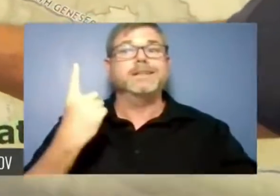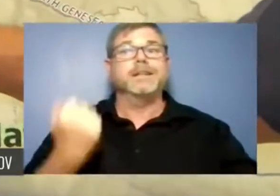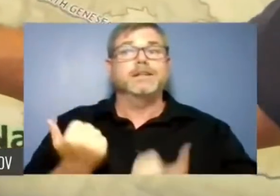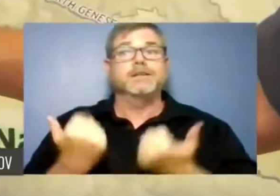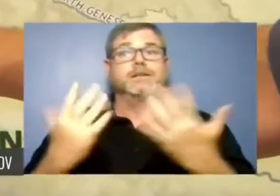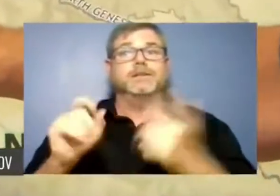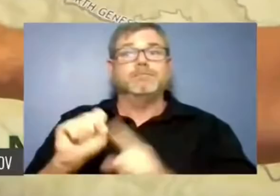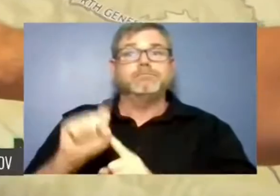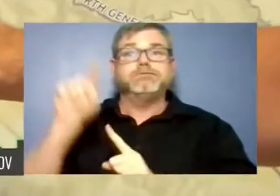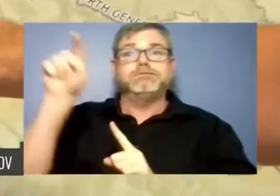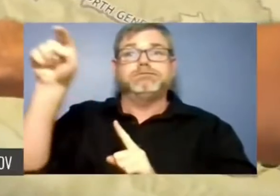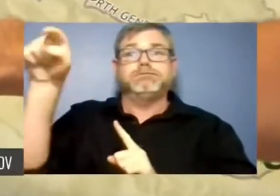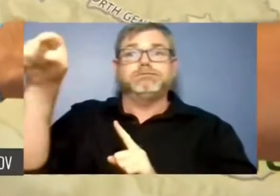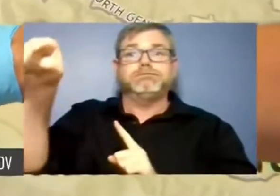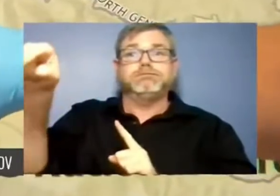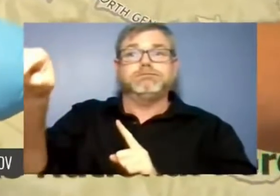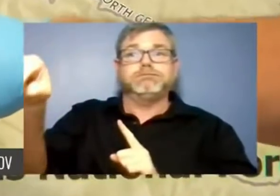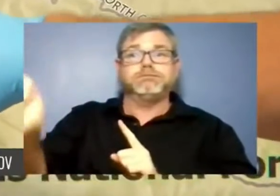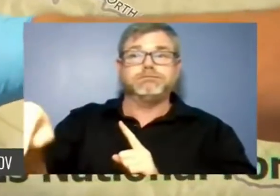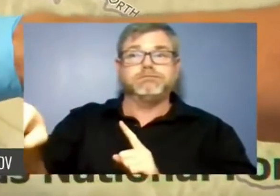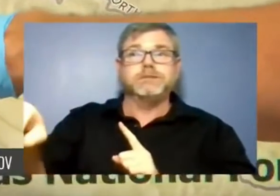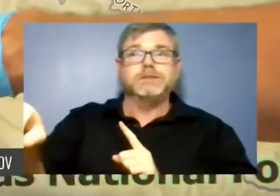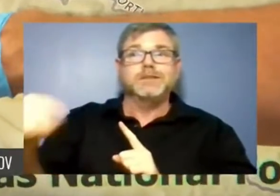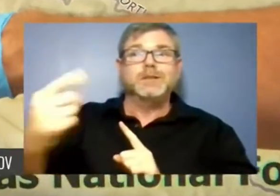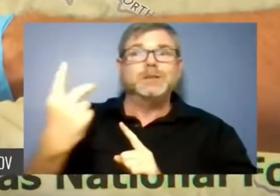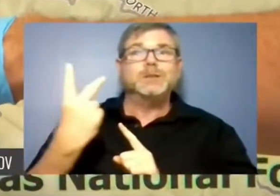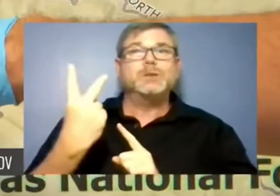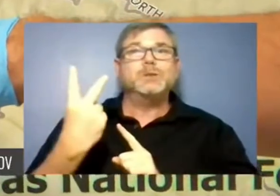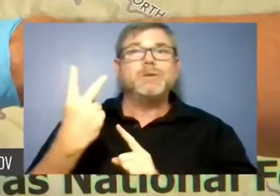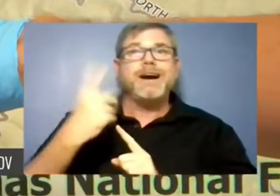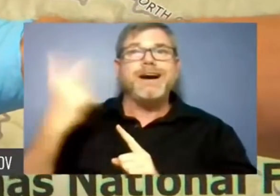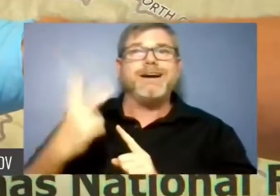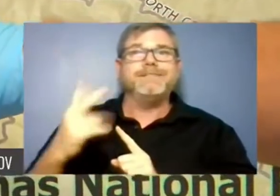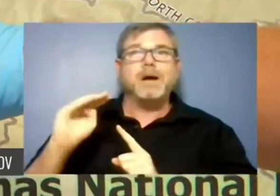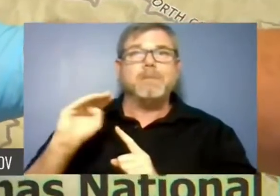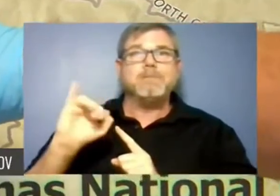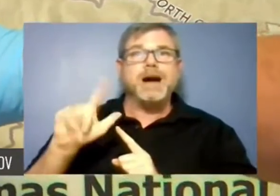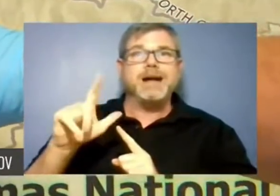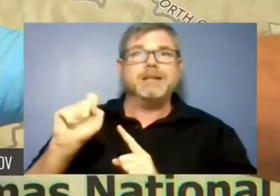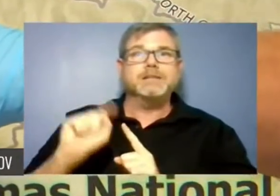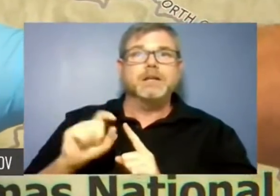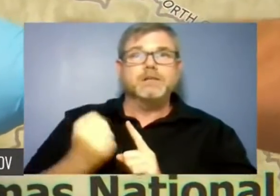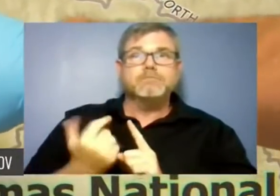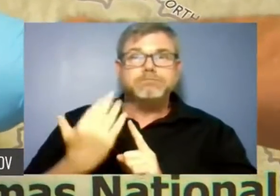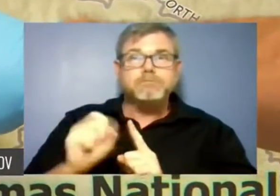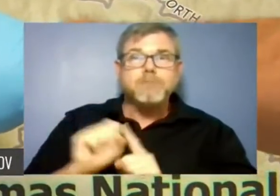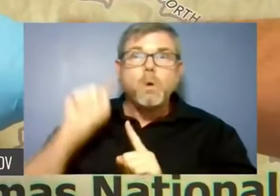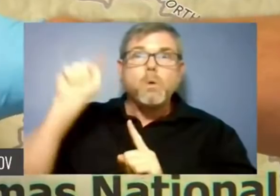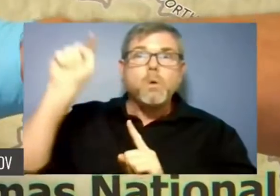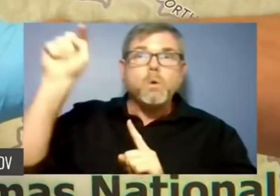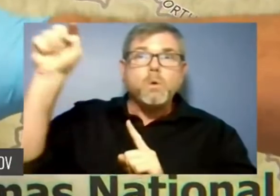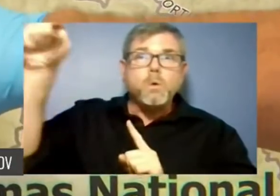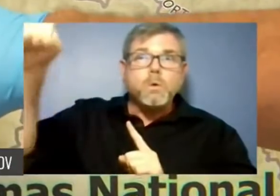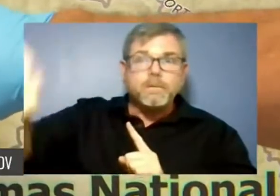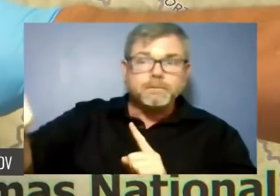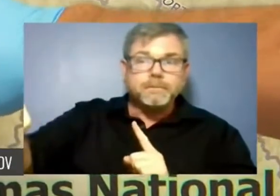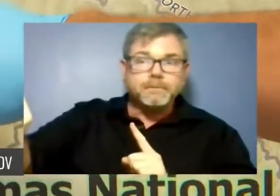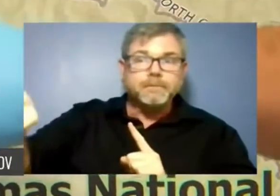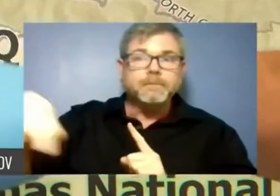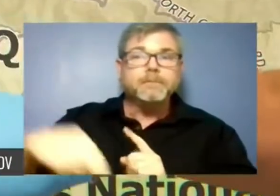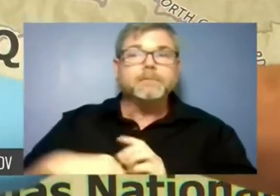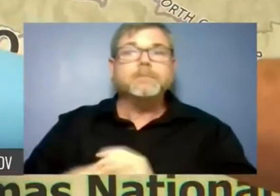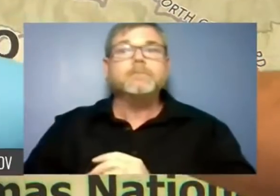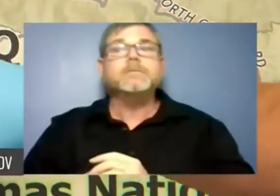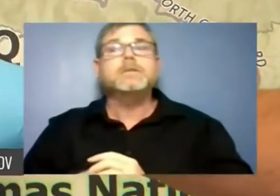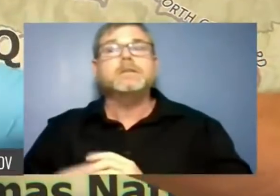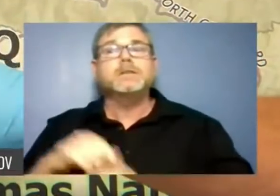to about 30 acres in size. We immediately started working it with aircraft, and we've checked it today. We continue to use aircraft in